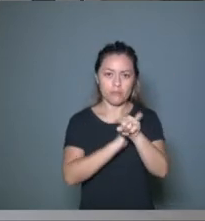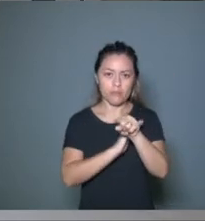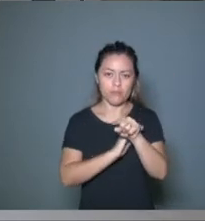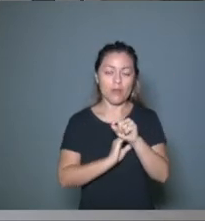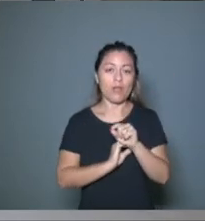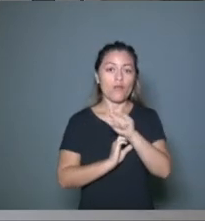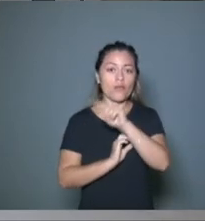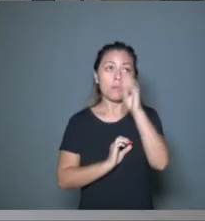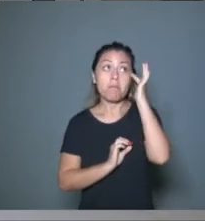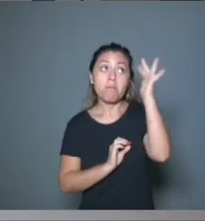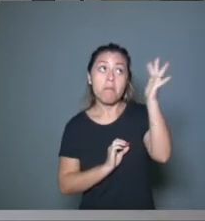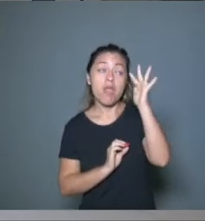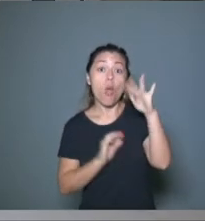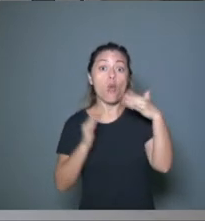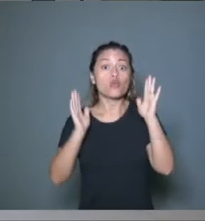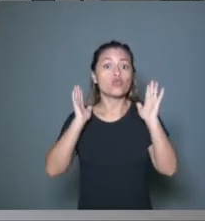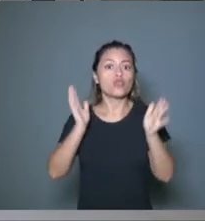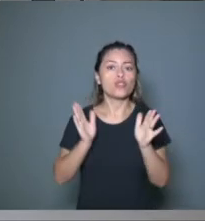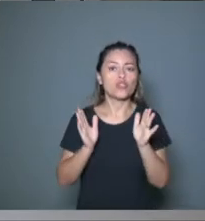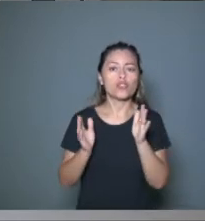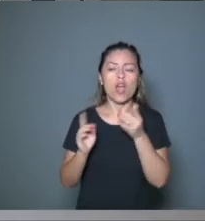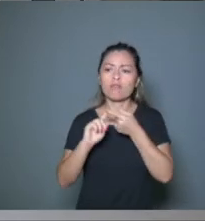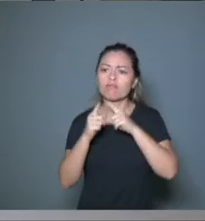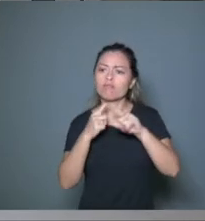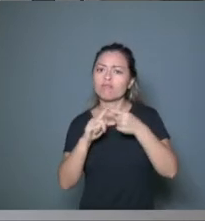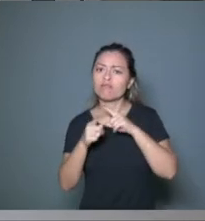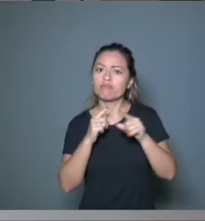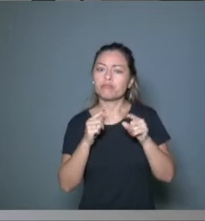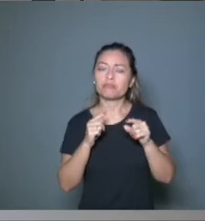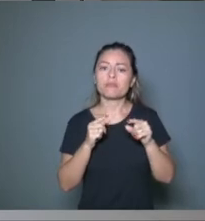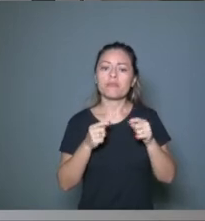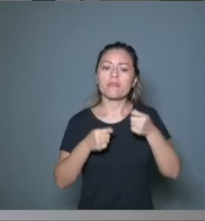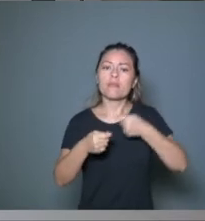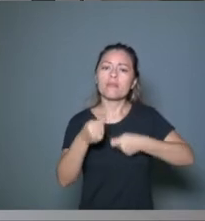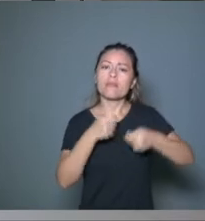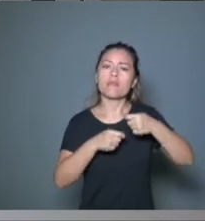So I'd like to know from you if this is something that you consider.